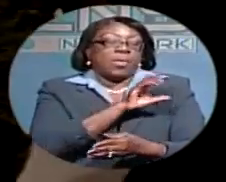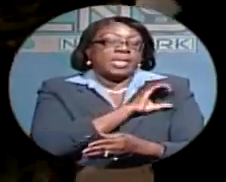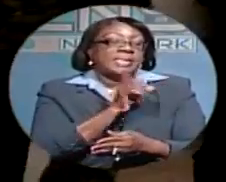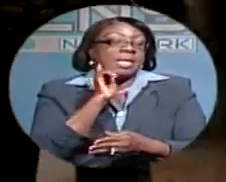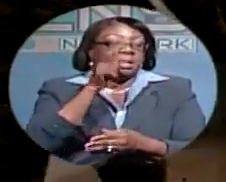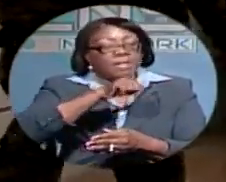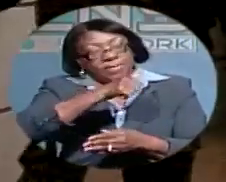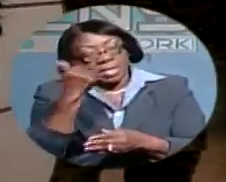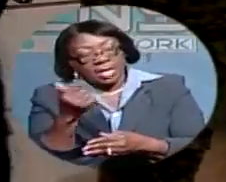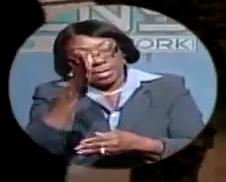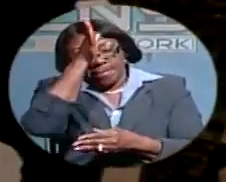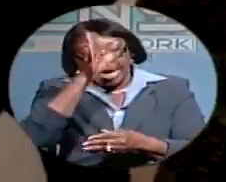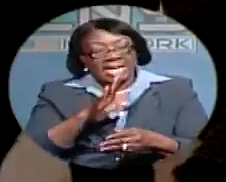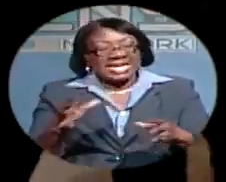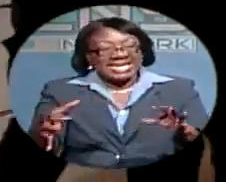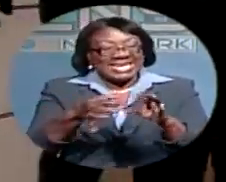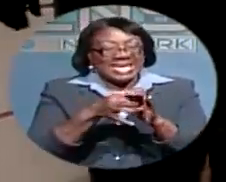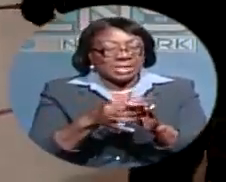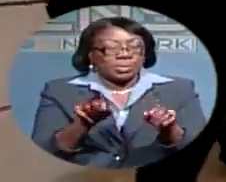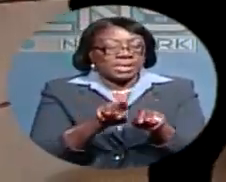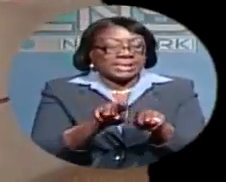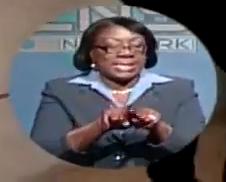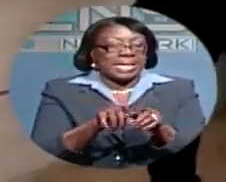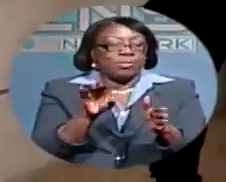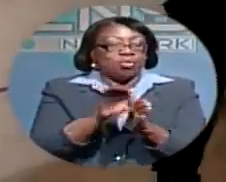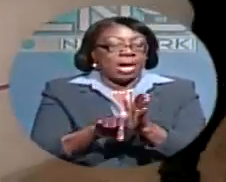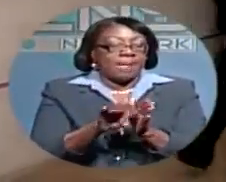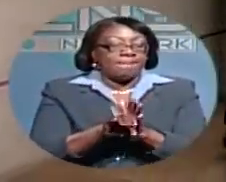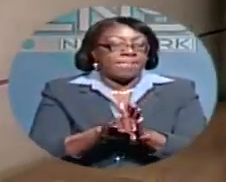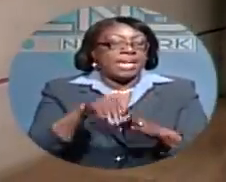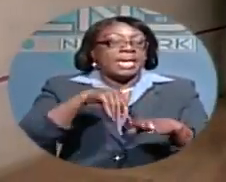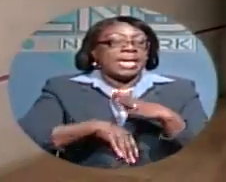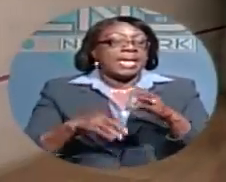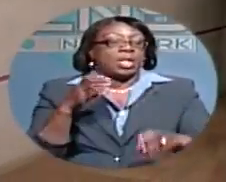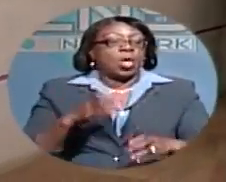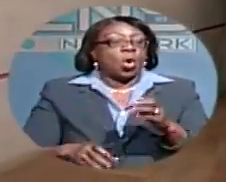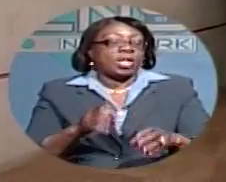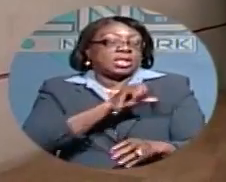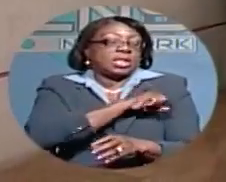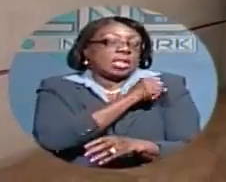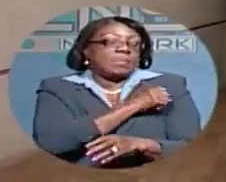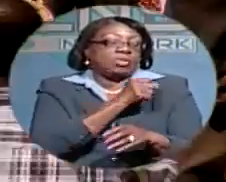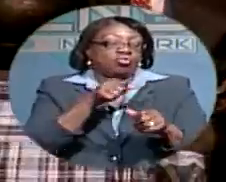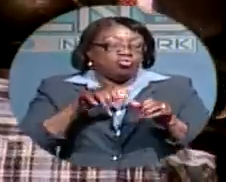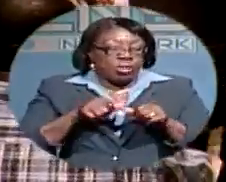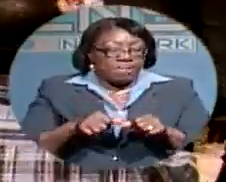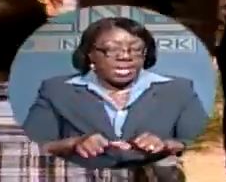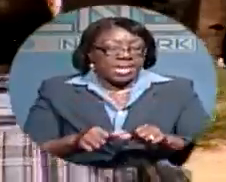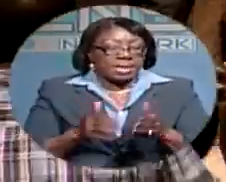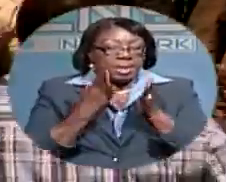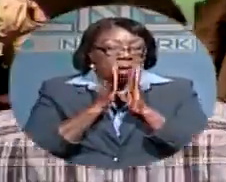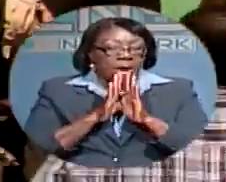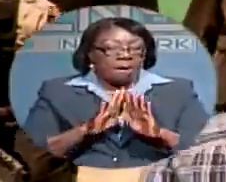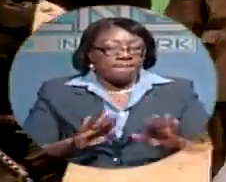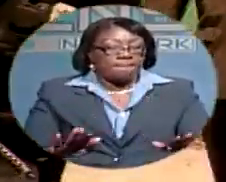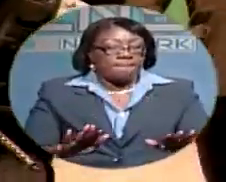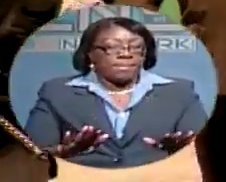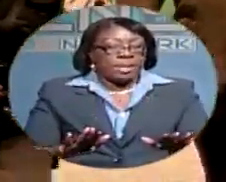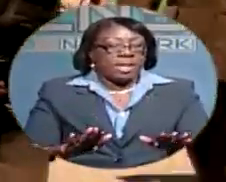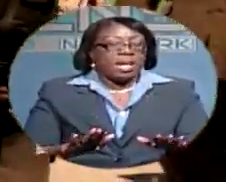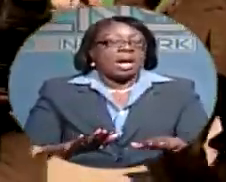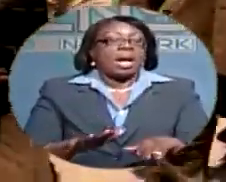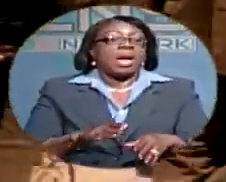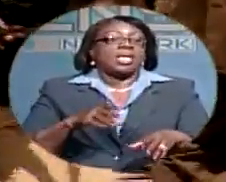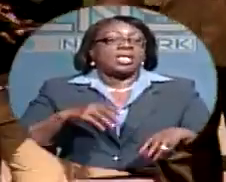crime. Meantime, in court, Stubbs appeared calm as Magistrate Guillemina Archer formally charged him with purposefully aiding and